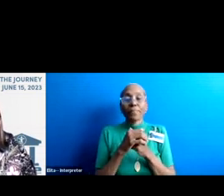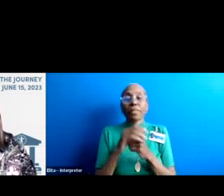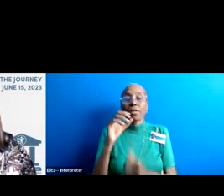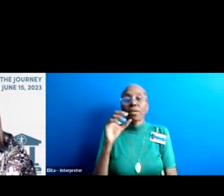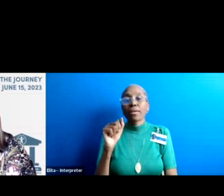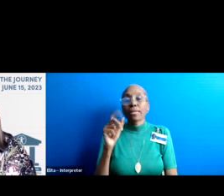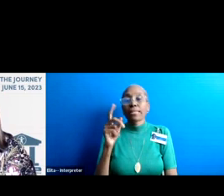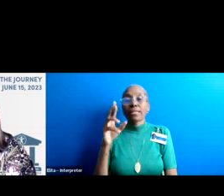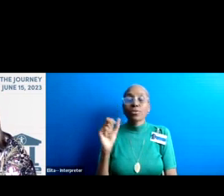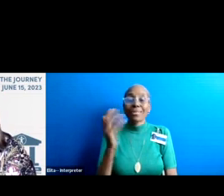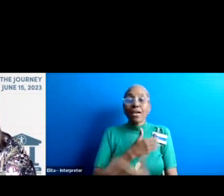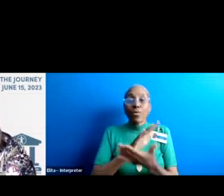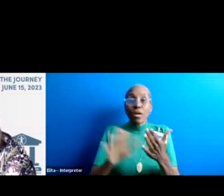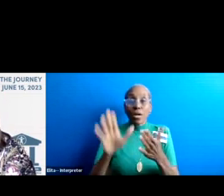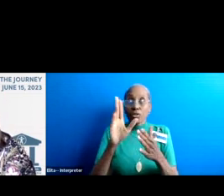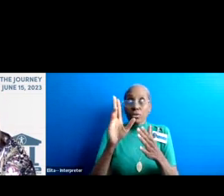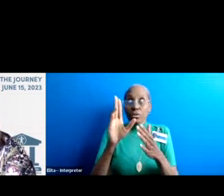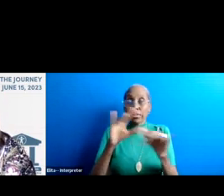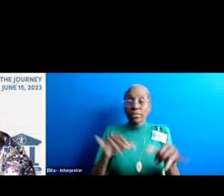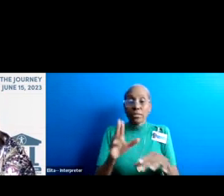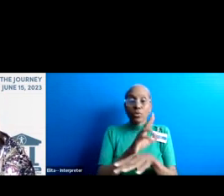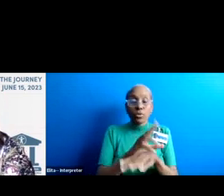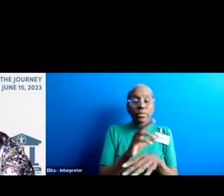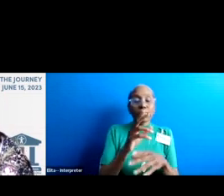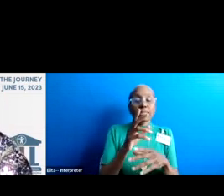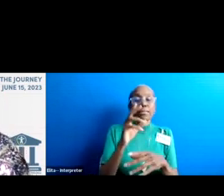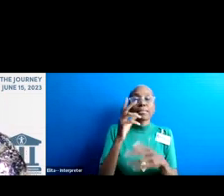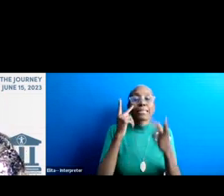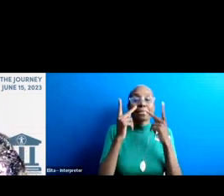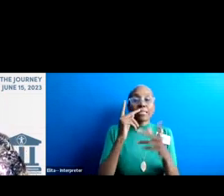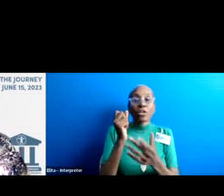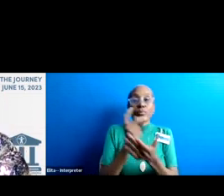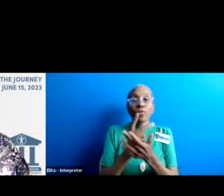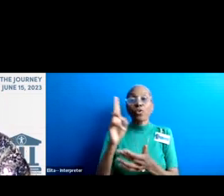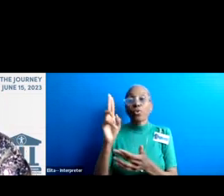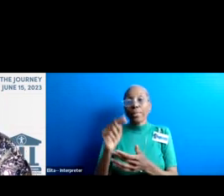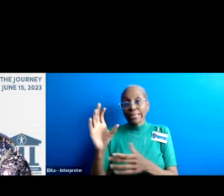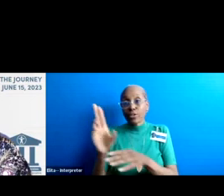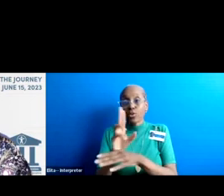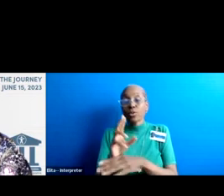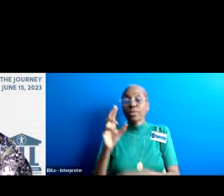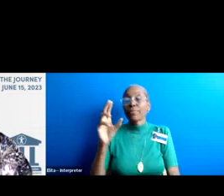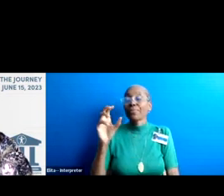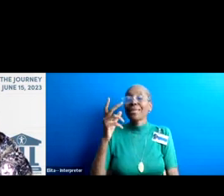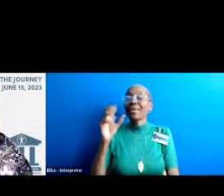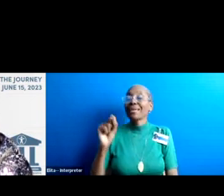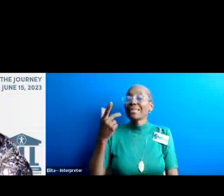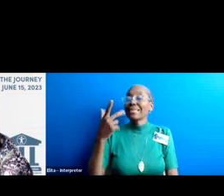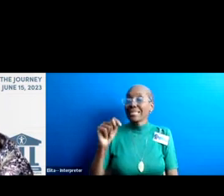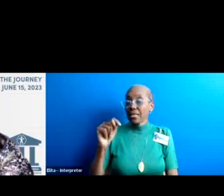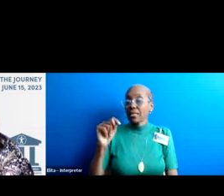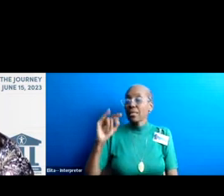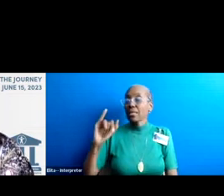Sandra's thing about our college system uses Siteimprove, which is run daily, opinion on that. UNC also uses Siteimprove. I'm a